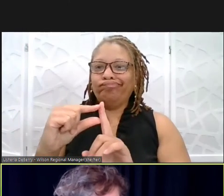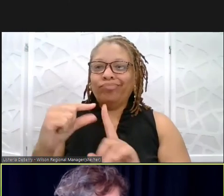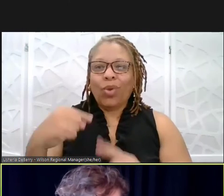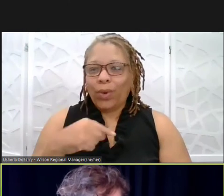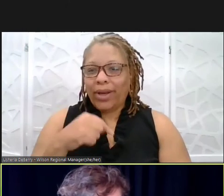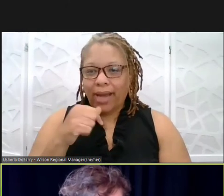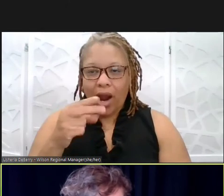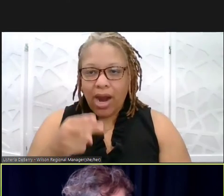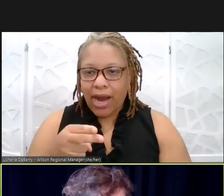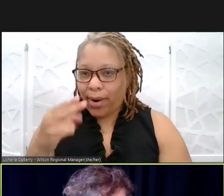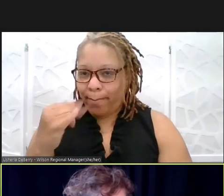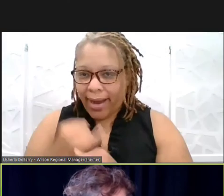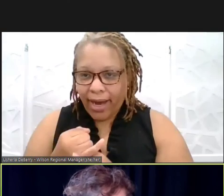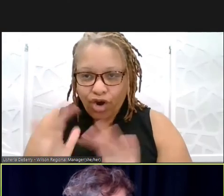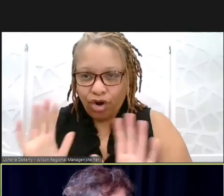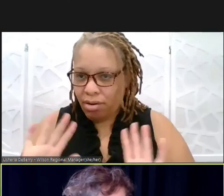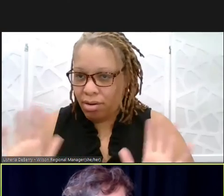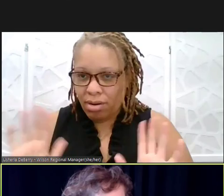not to do.